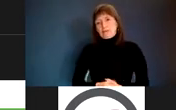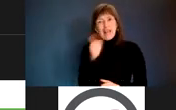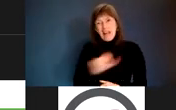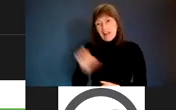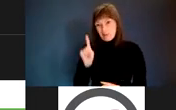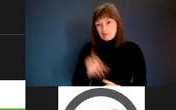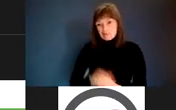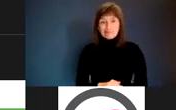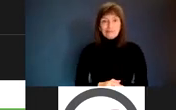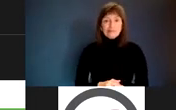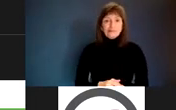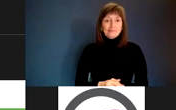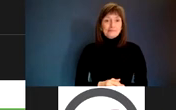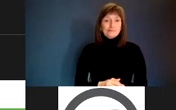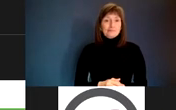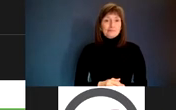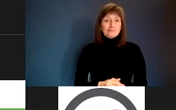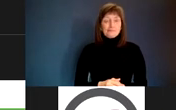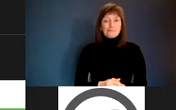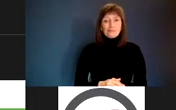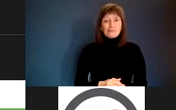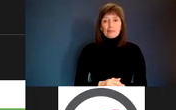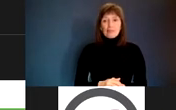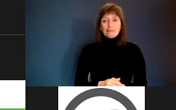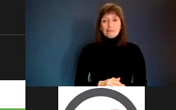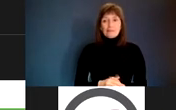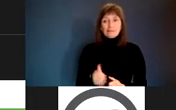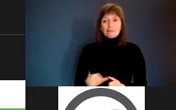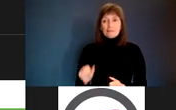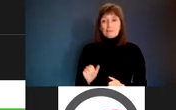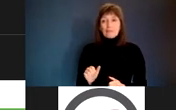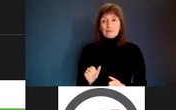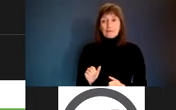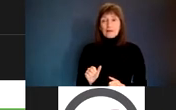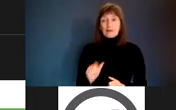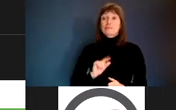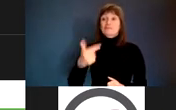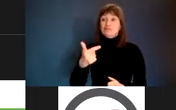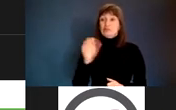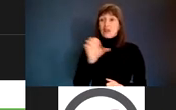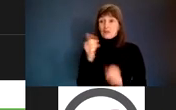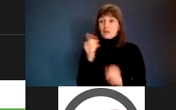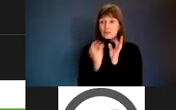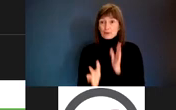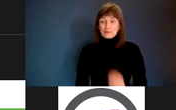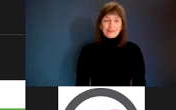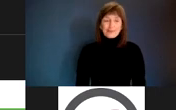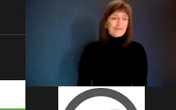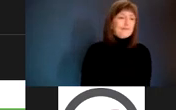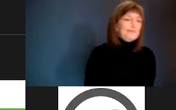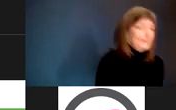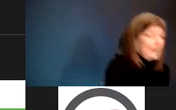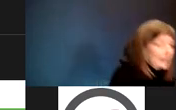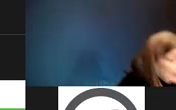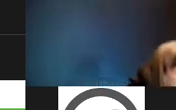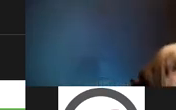And finally, folks, as we noted in previous discussions, capacity is very much like a clinical and legal concept, we would say. So it's not necessarily like a diagnosis,